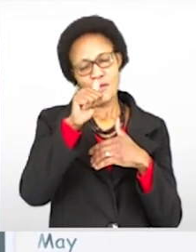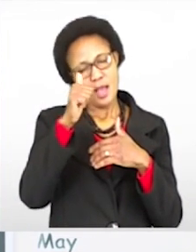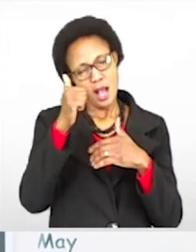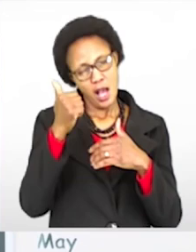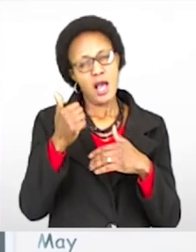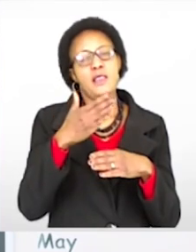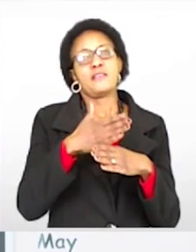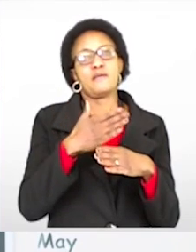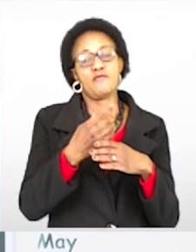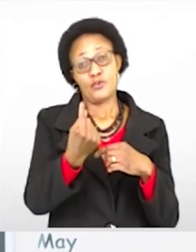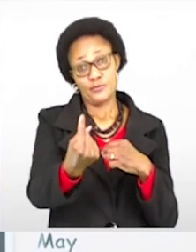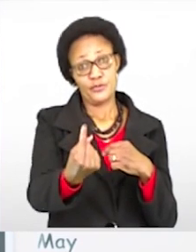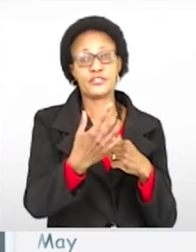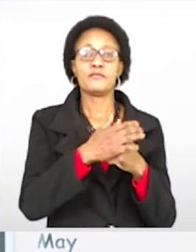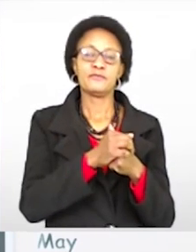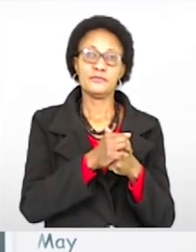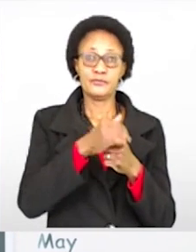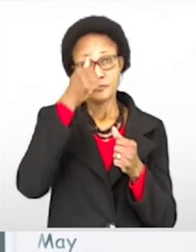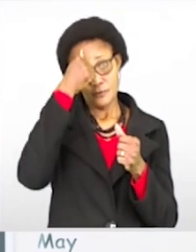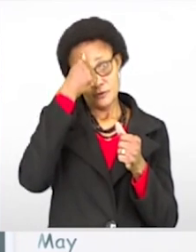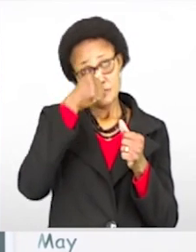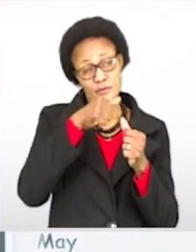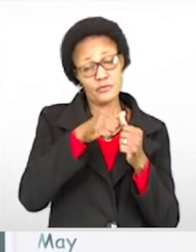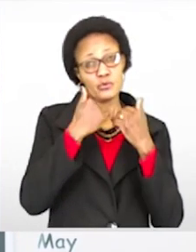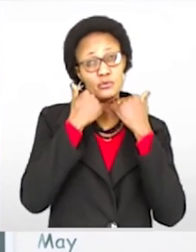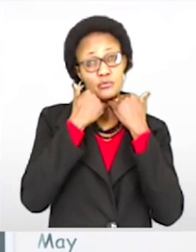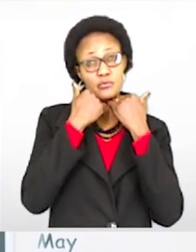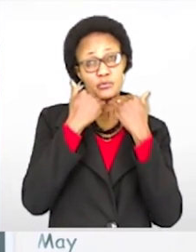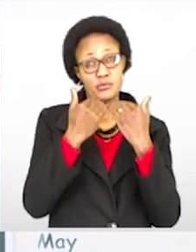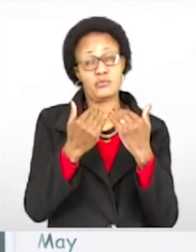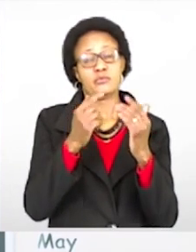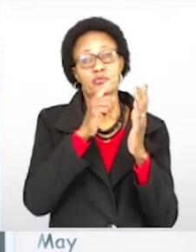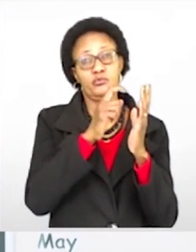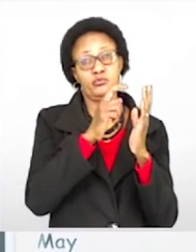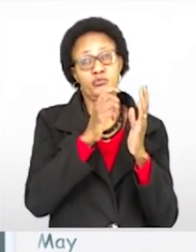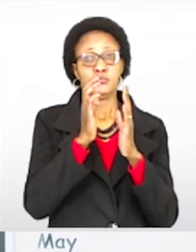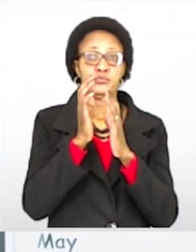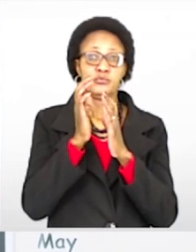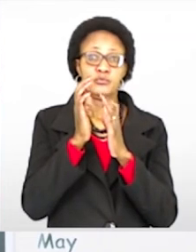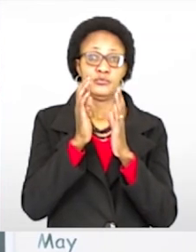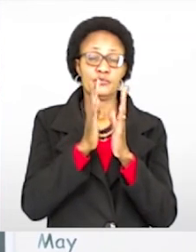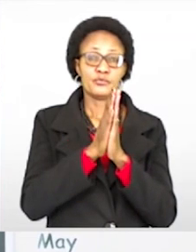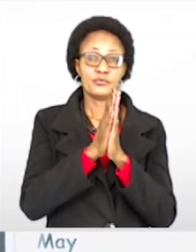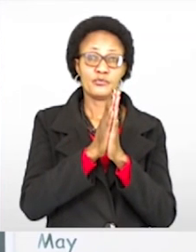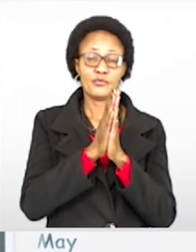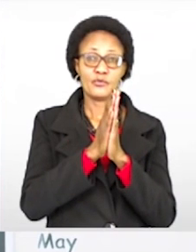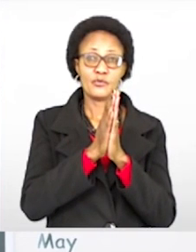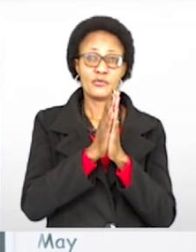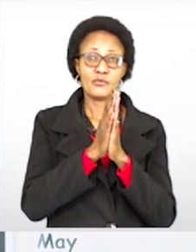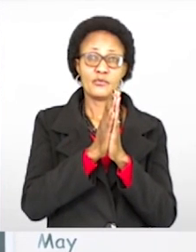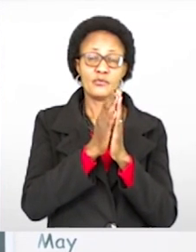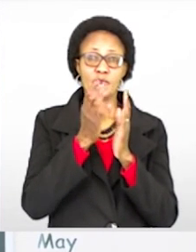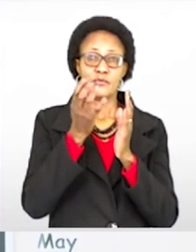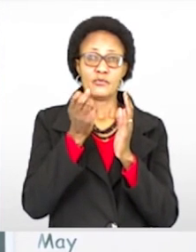by yourselves. Now remember, it is very important for us to sanitize. If you don't have a sanitizer at